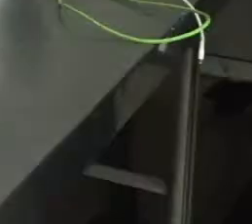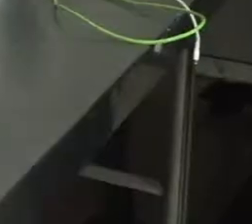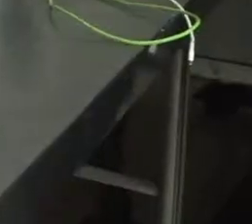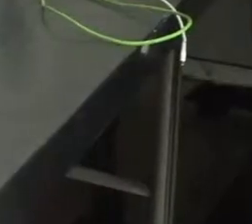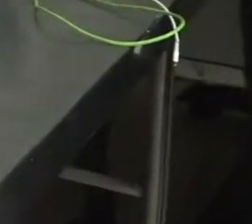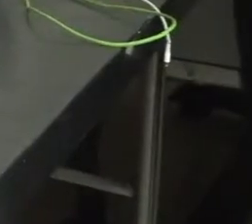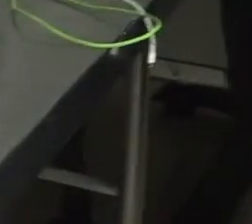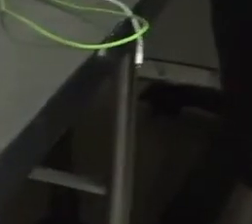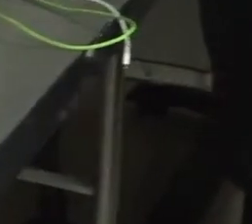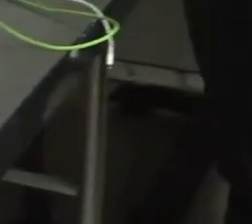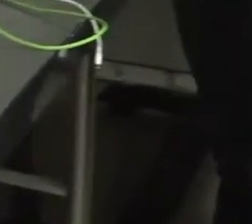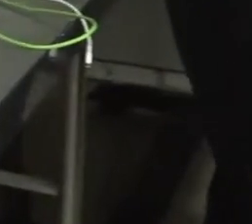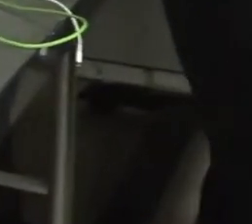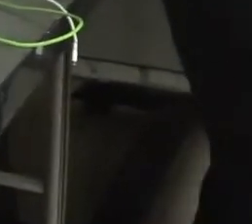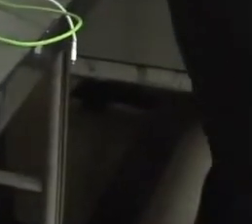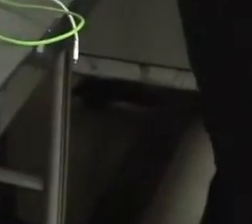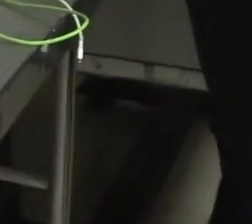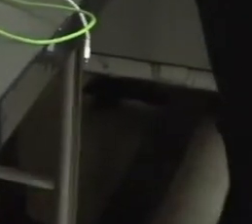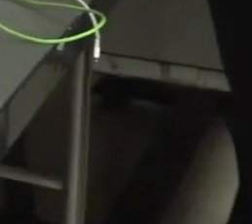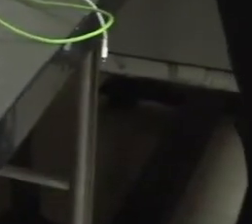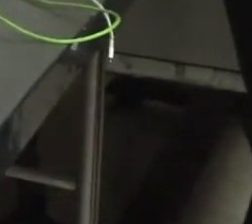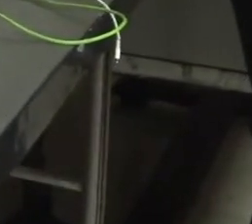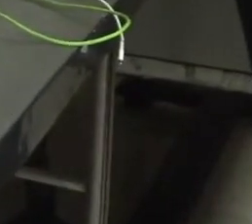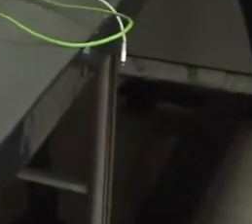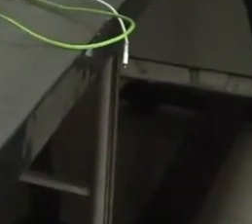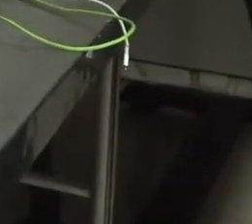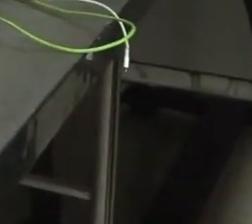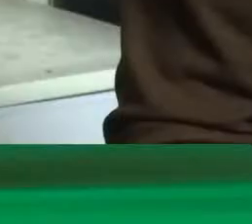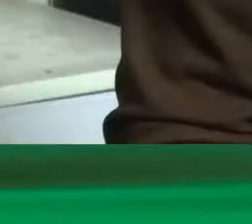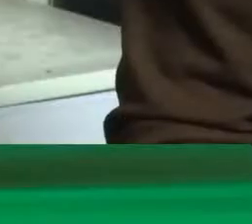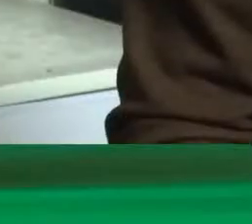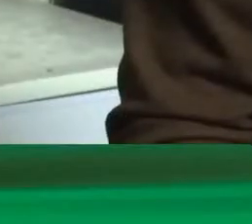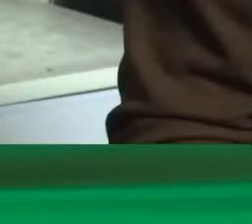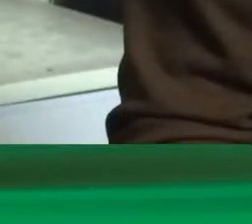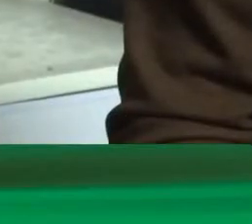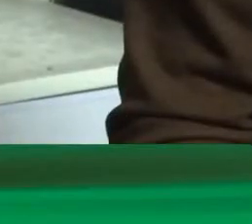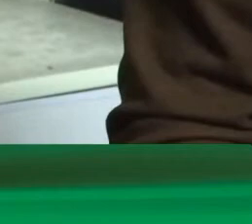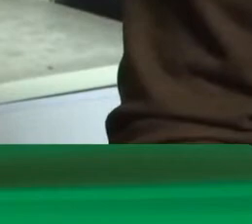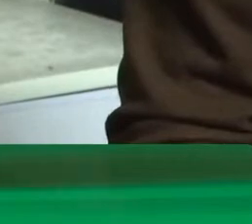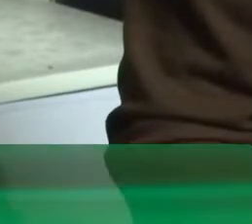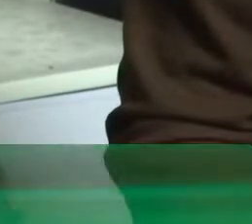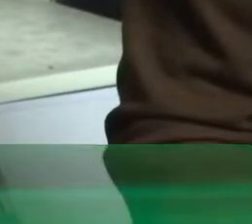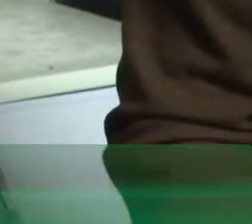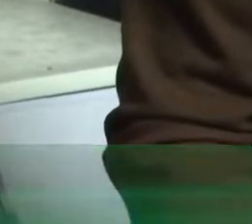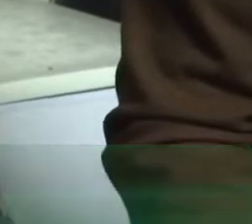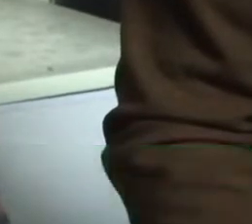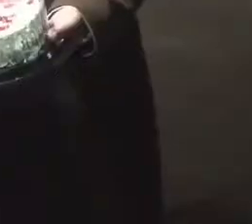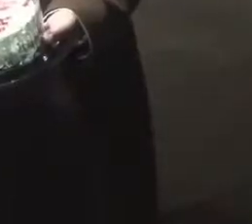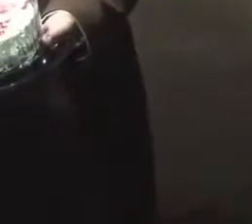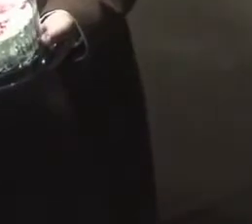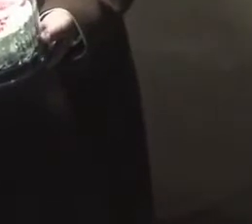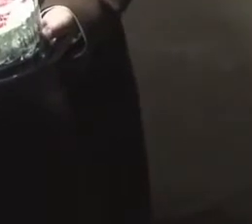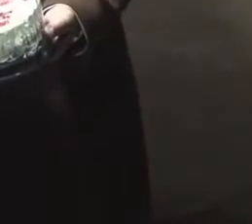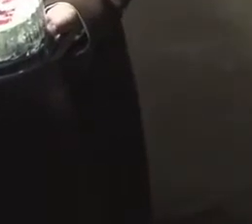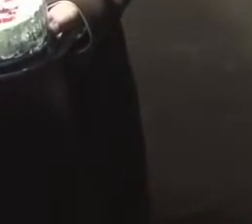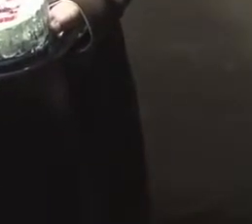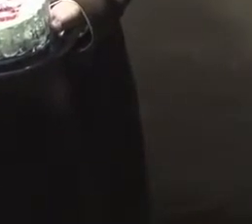this opportunity and for believing in me and the business that I can actually do something bigger and better.